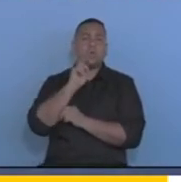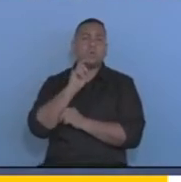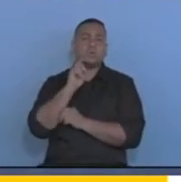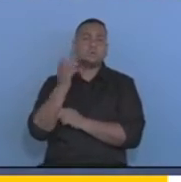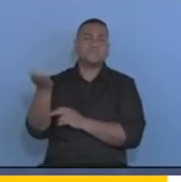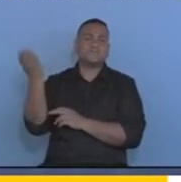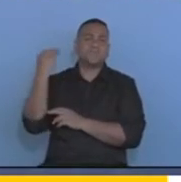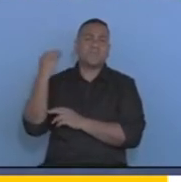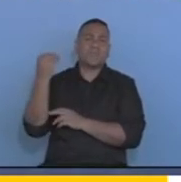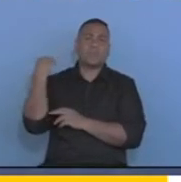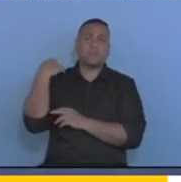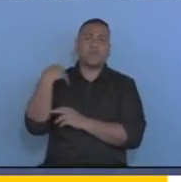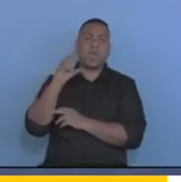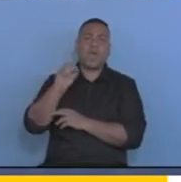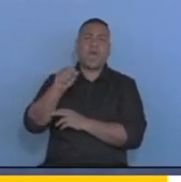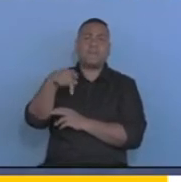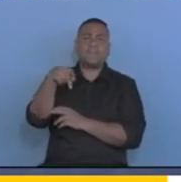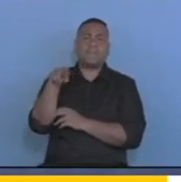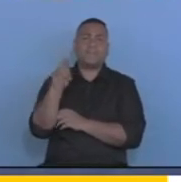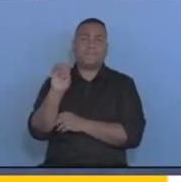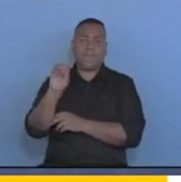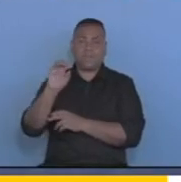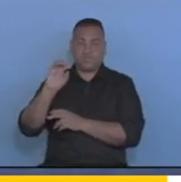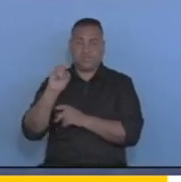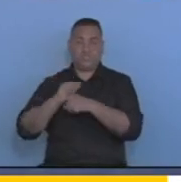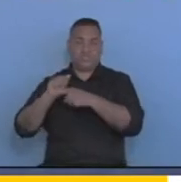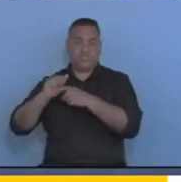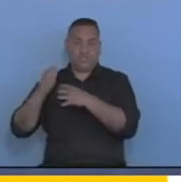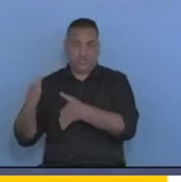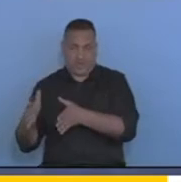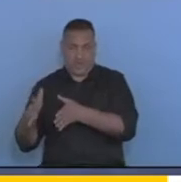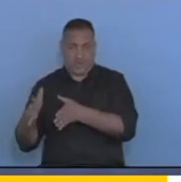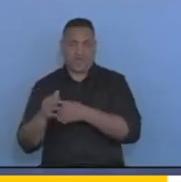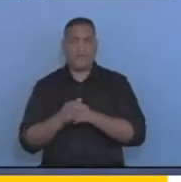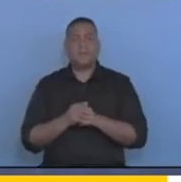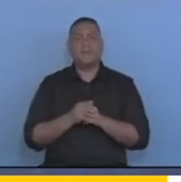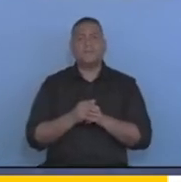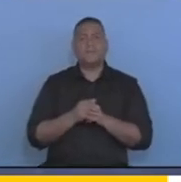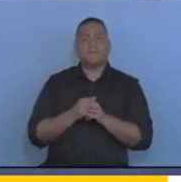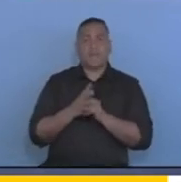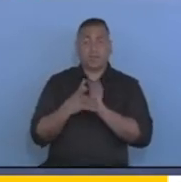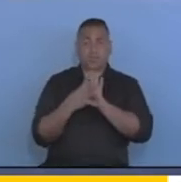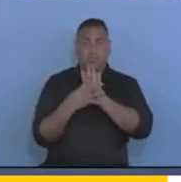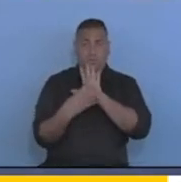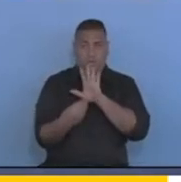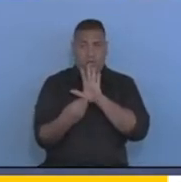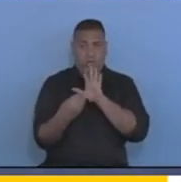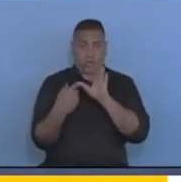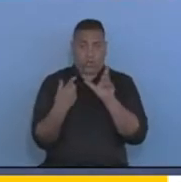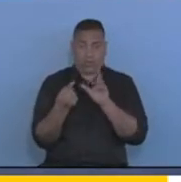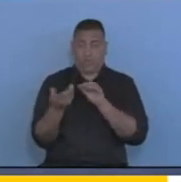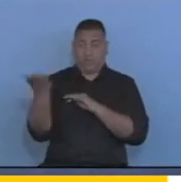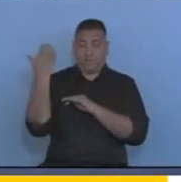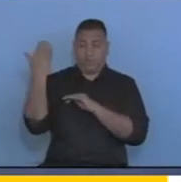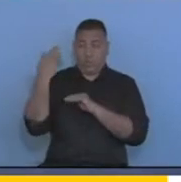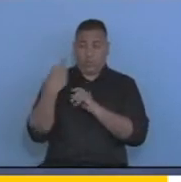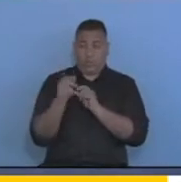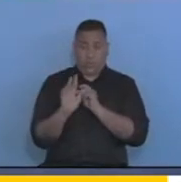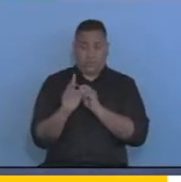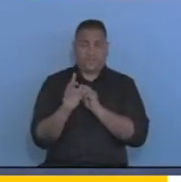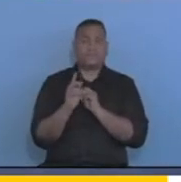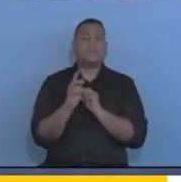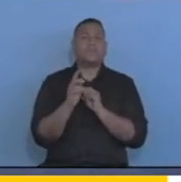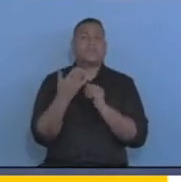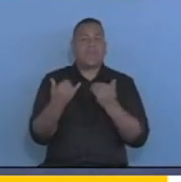this is exactly the same model of training, which we've done way back, which we are now bringing back. And